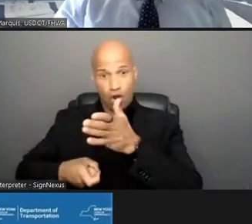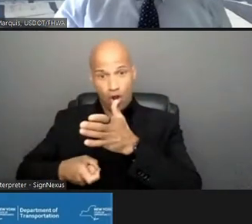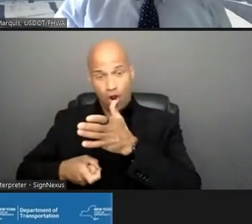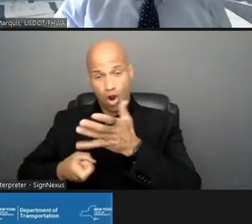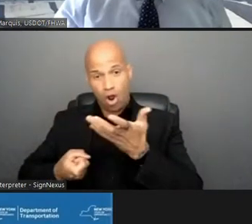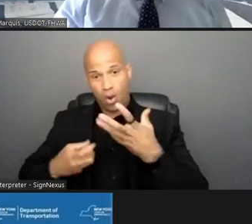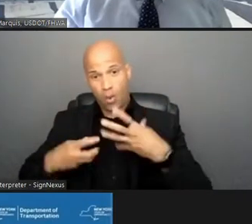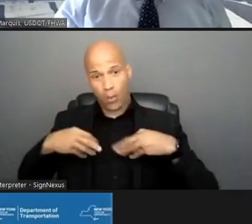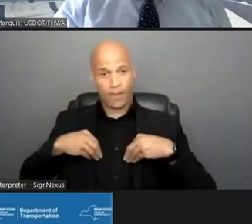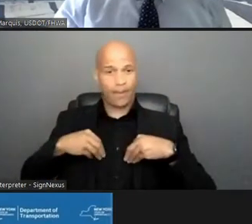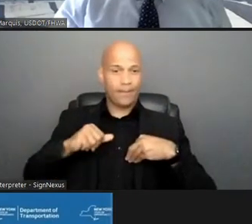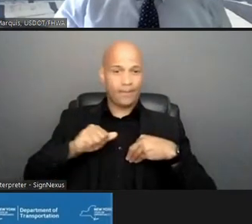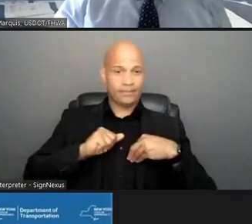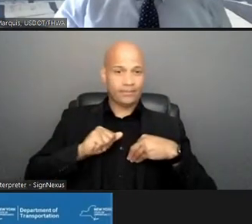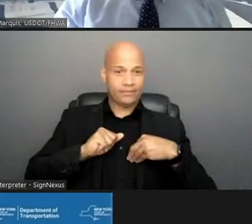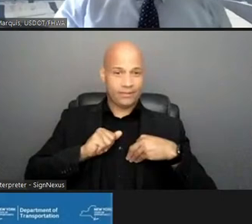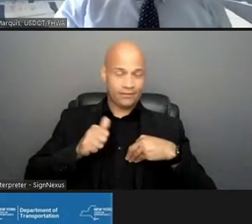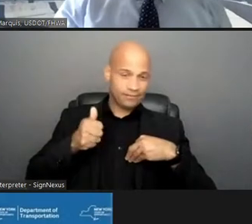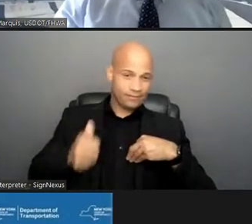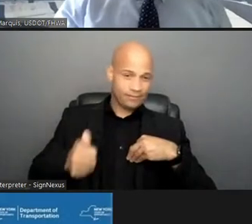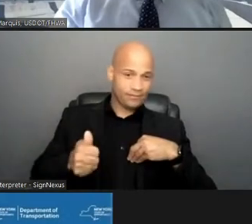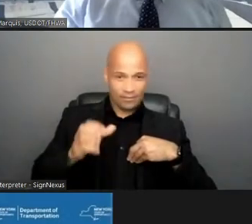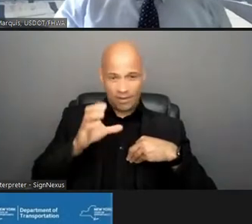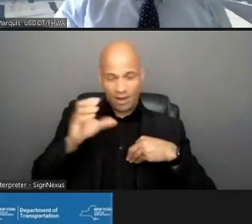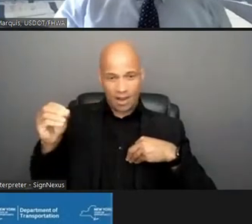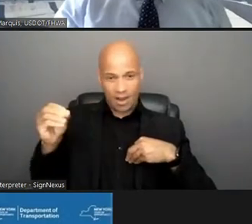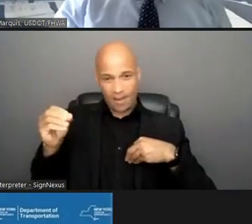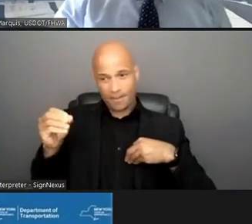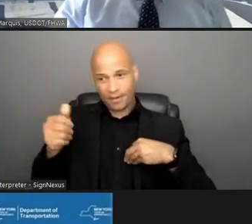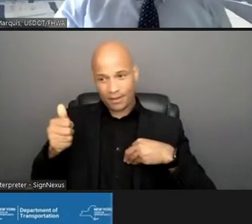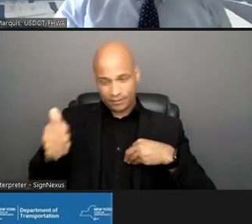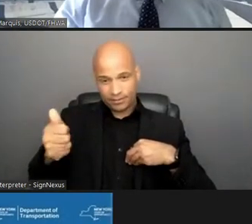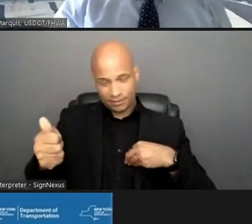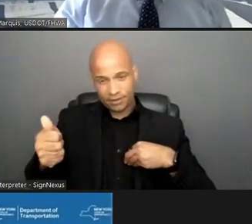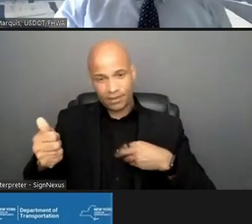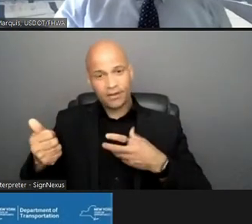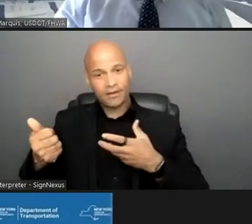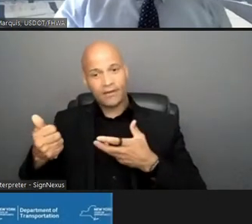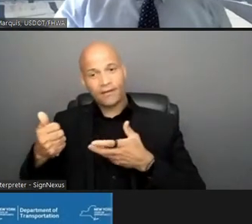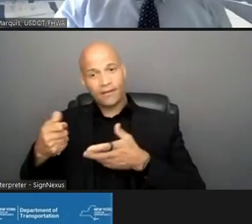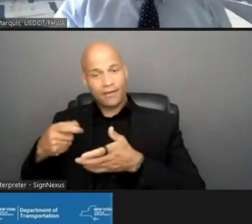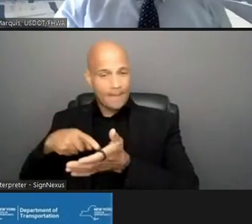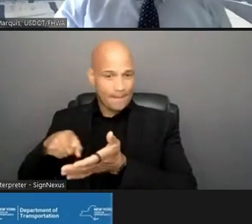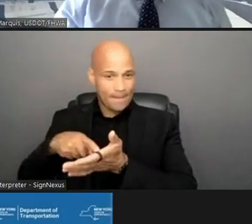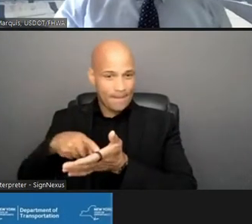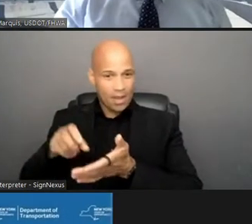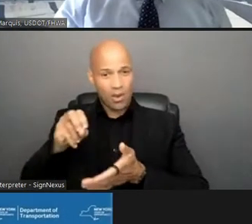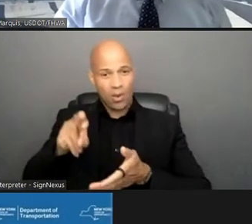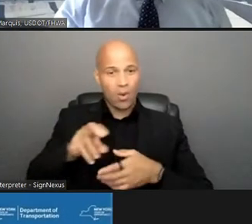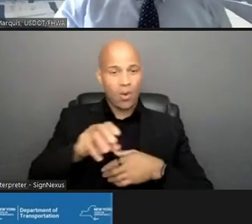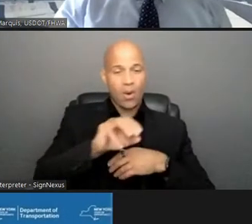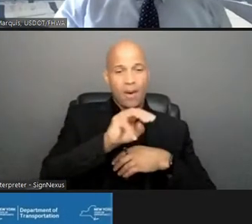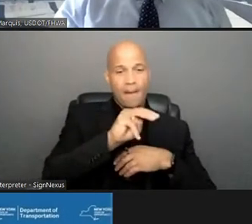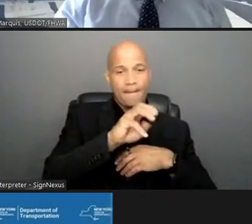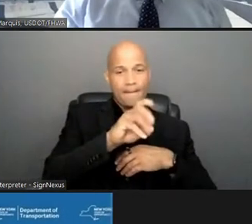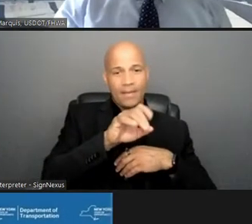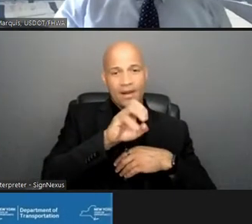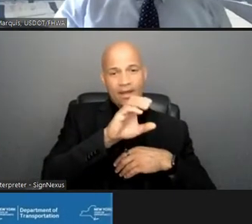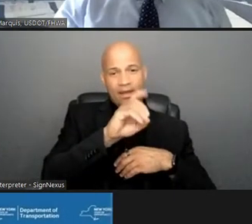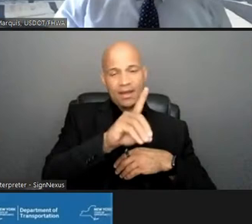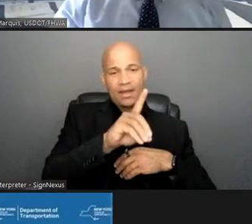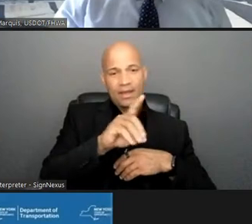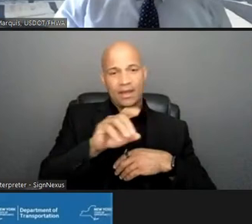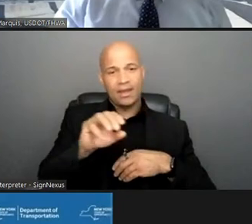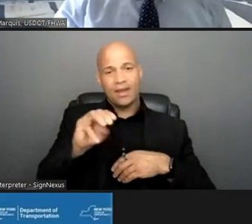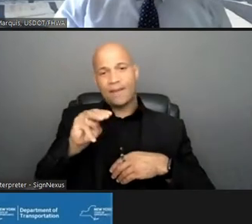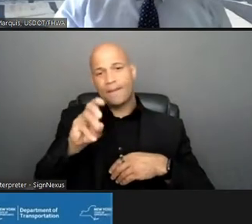absorbed uh by themselves as as older uh New Yorkers or by Medicaid and Medicare therefore exasperating